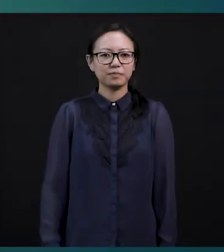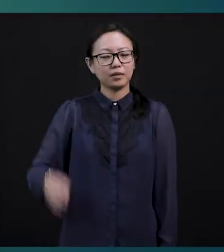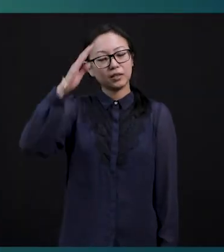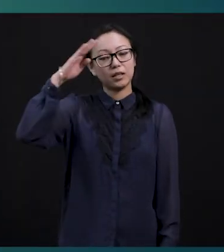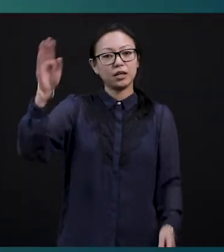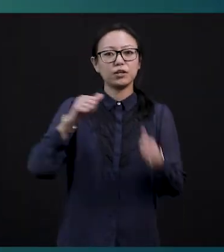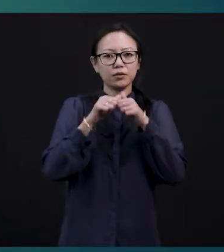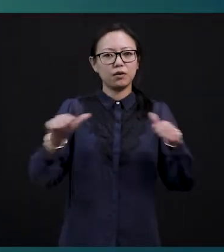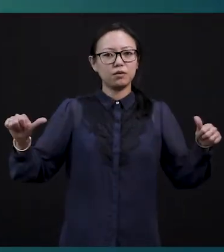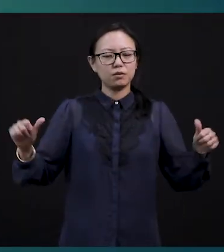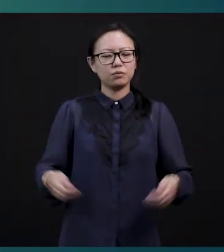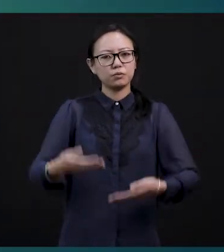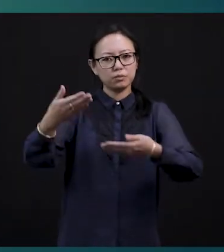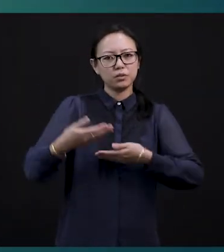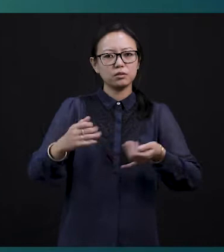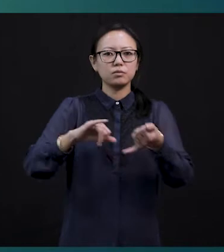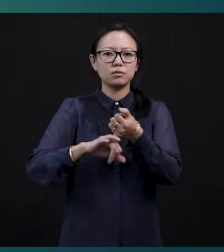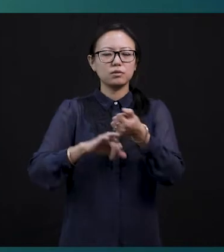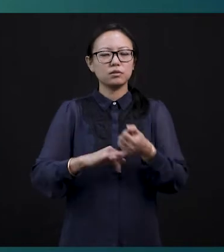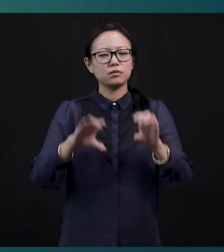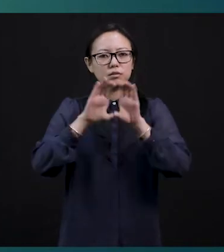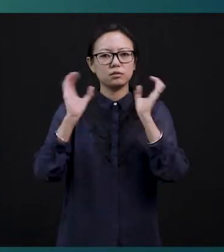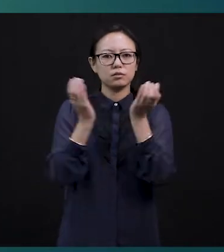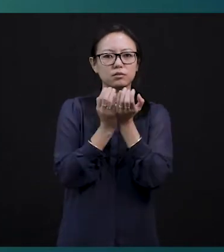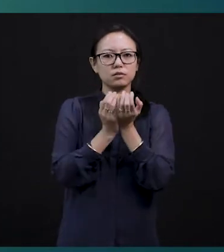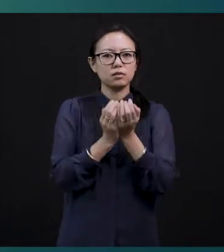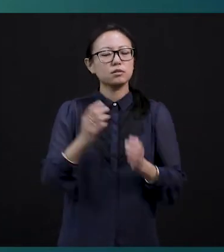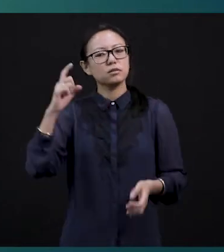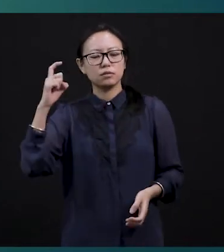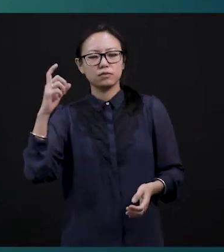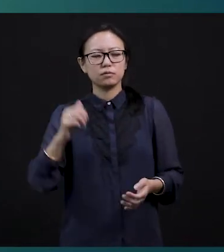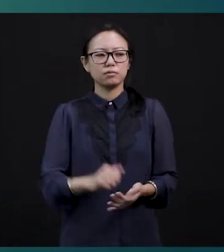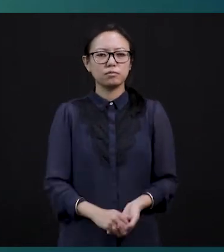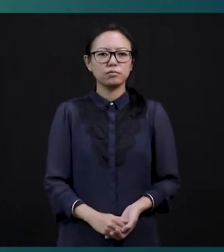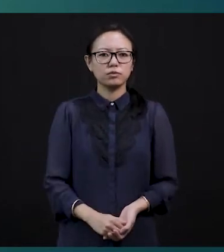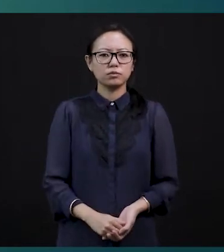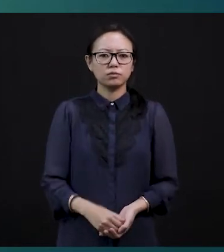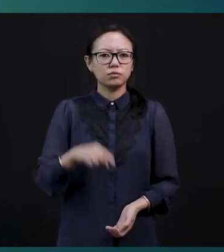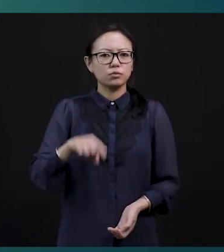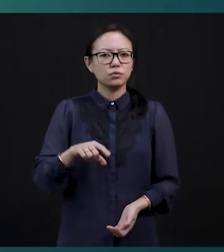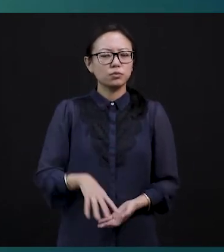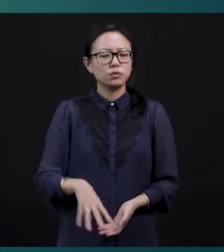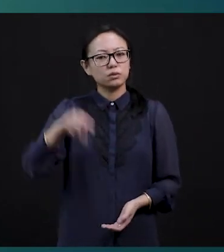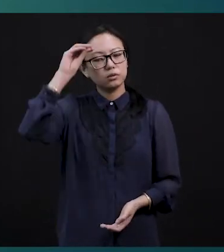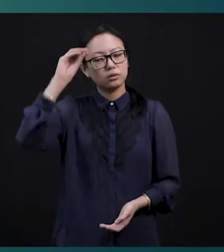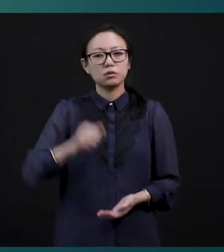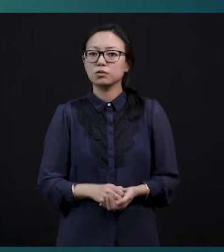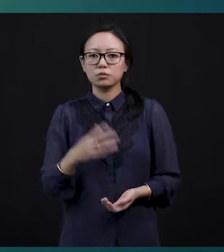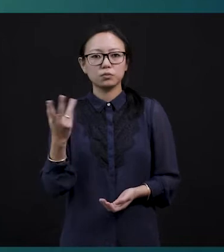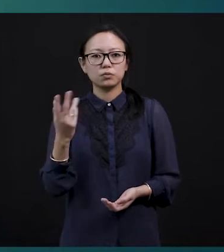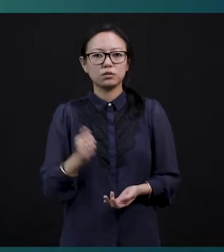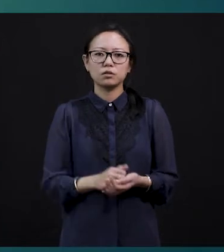Hi everyone and welcome to Social Sciences Class 7, and today's learning topic is all